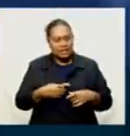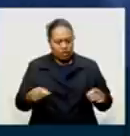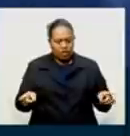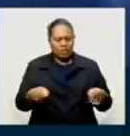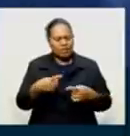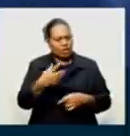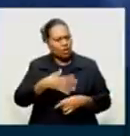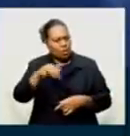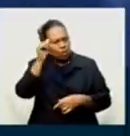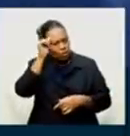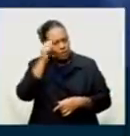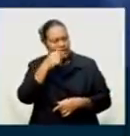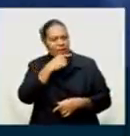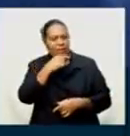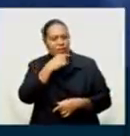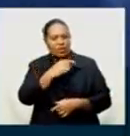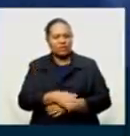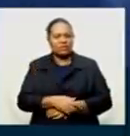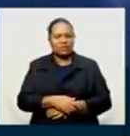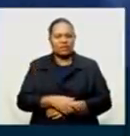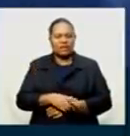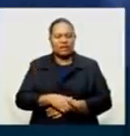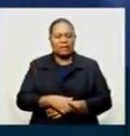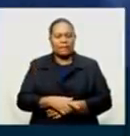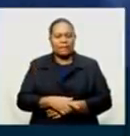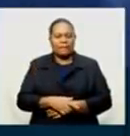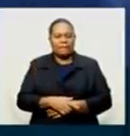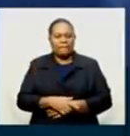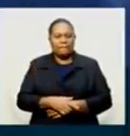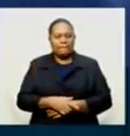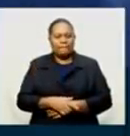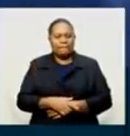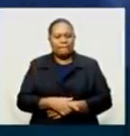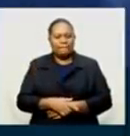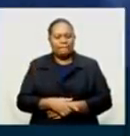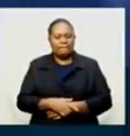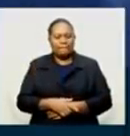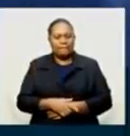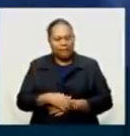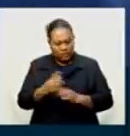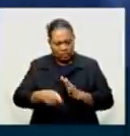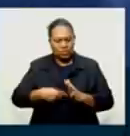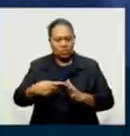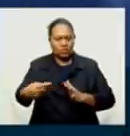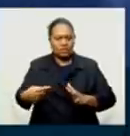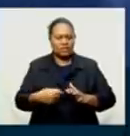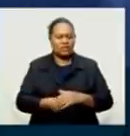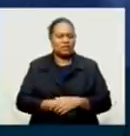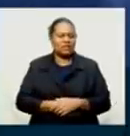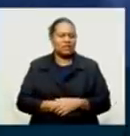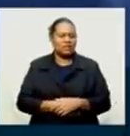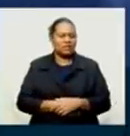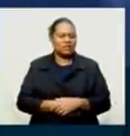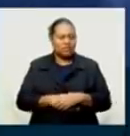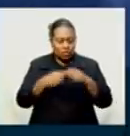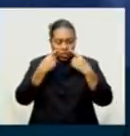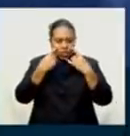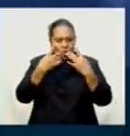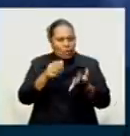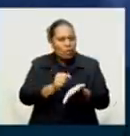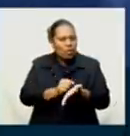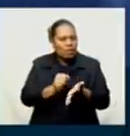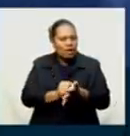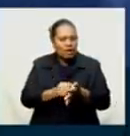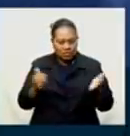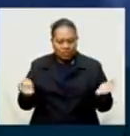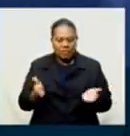that. Regardless of the win, they've got to keep they've got to keep training well and playing well to keep